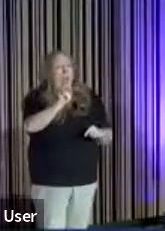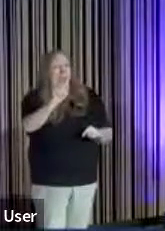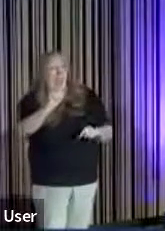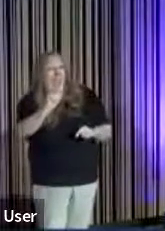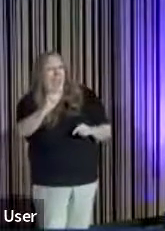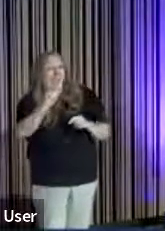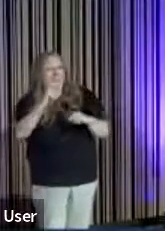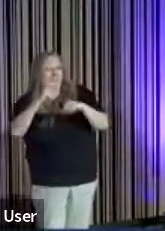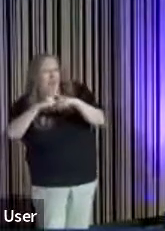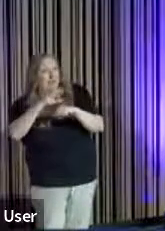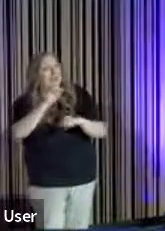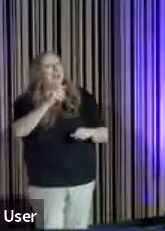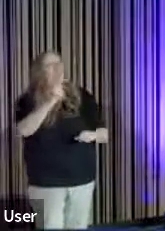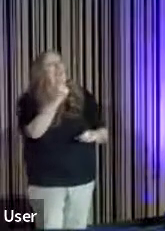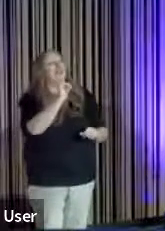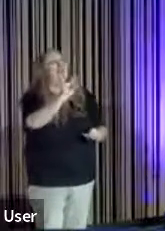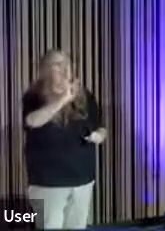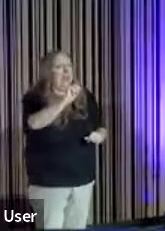The RNA viruses